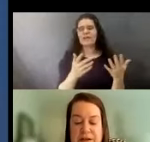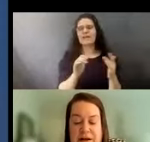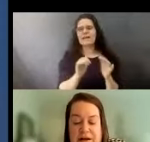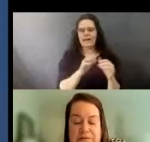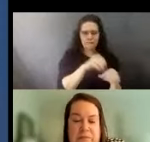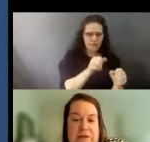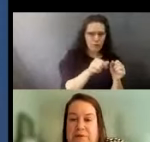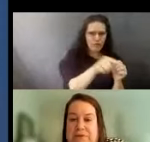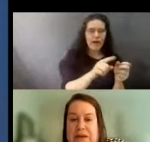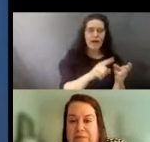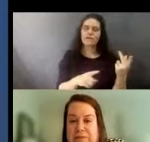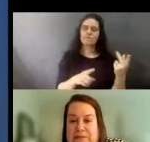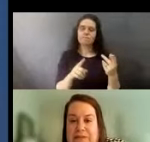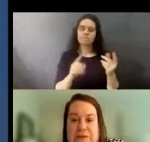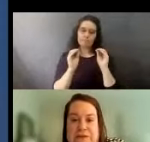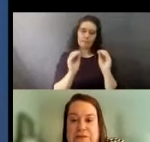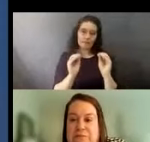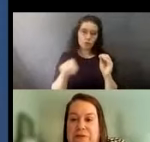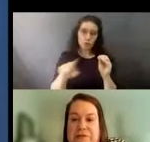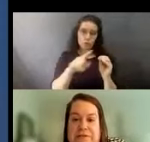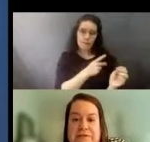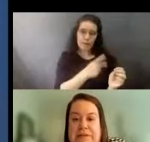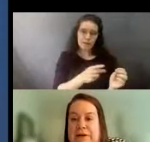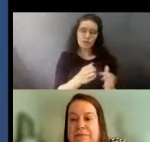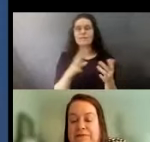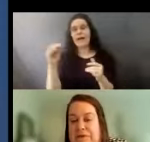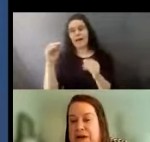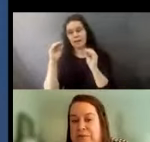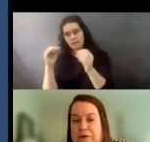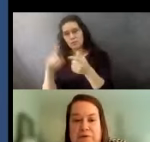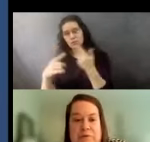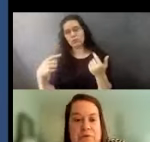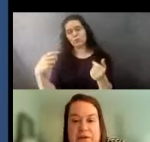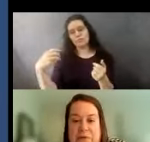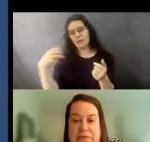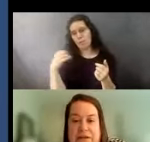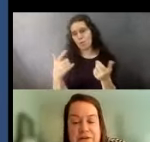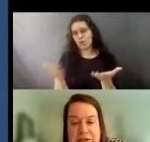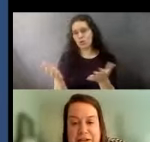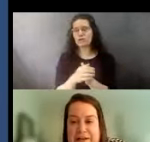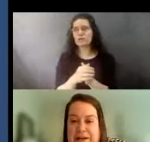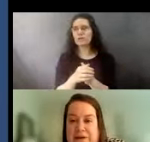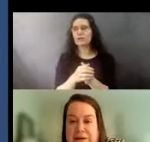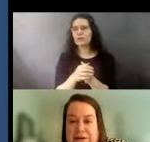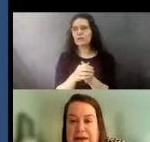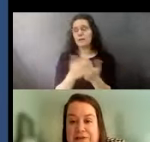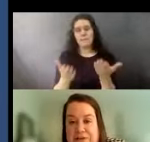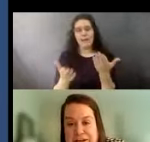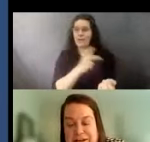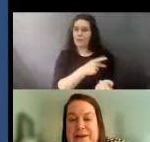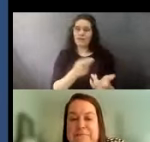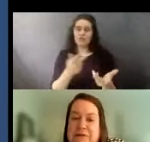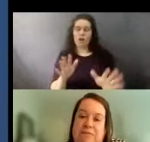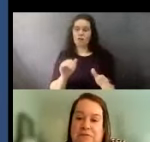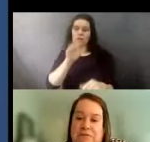needs is one of the most helpful things that you can do, whether it's, you know, if they're at the point where they're working with an attorney and helping that